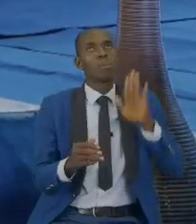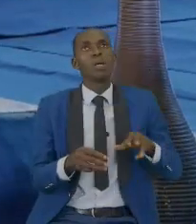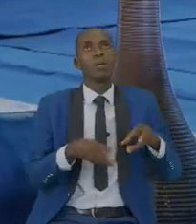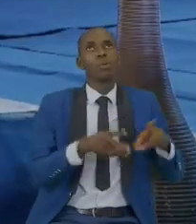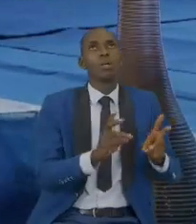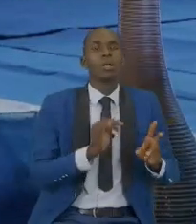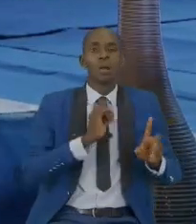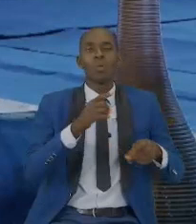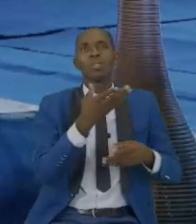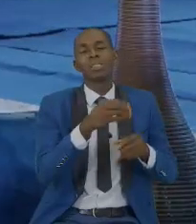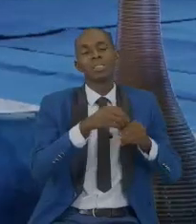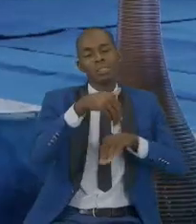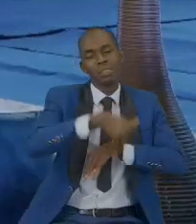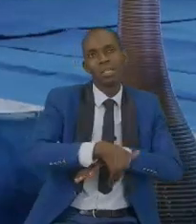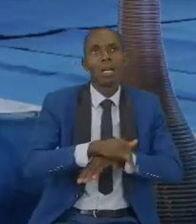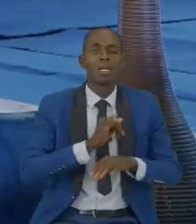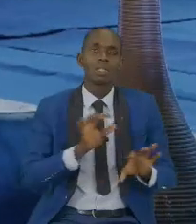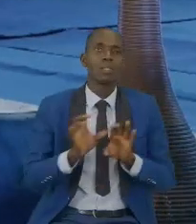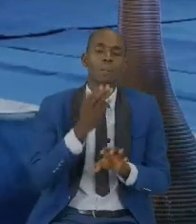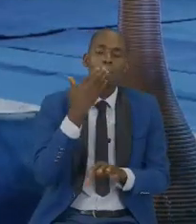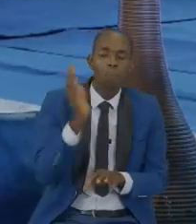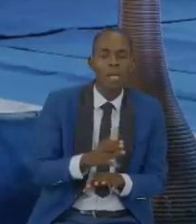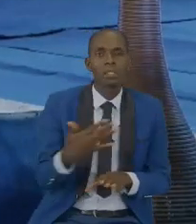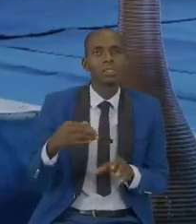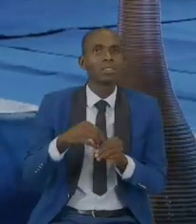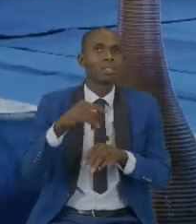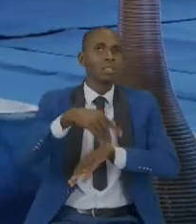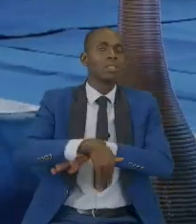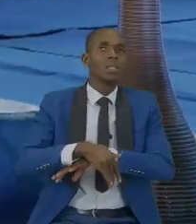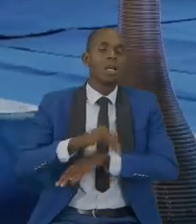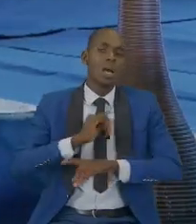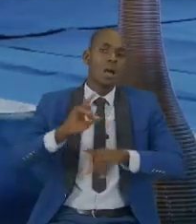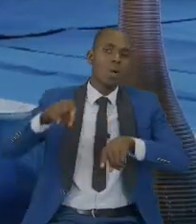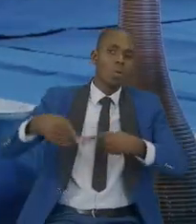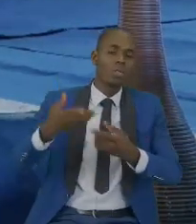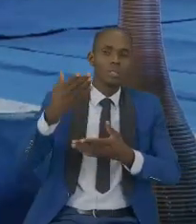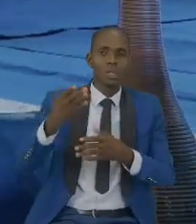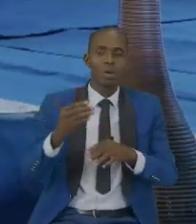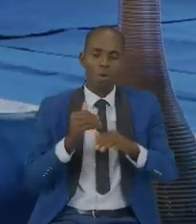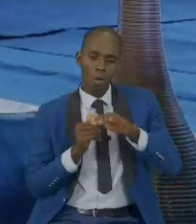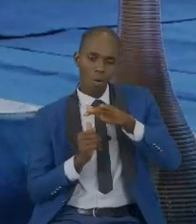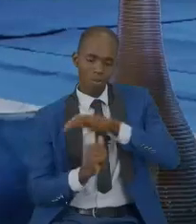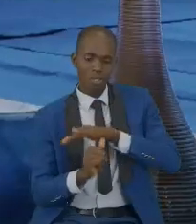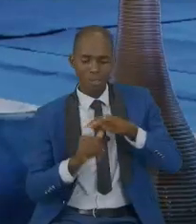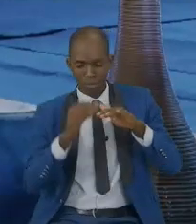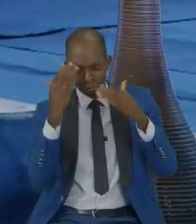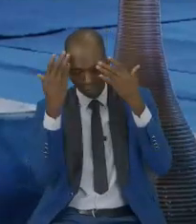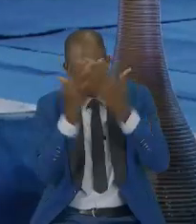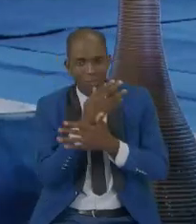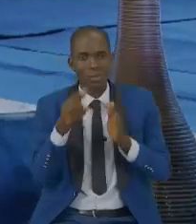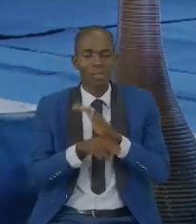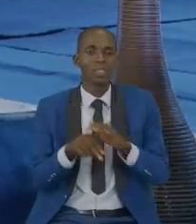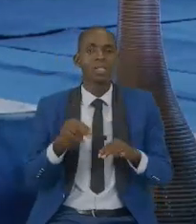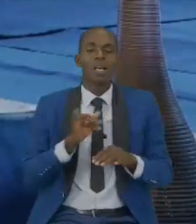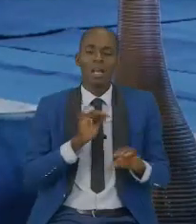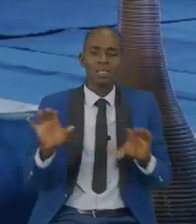in the night. And I did that thing in the night. I went that under cover of darkness. And I did that